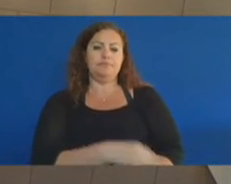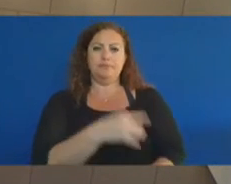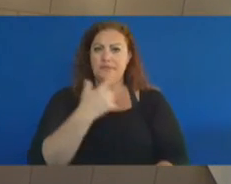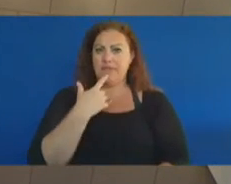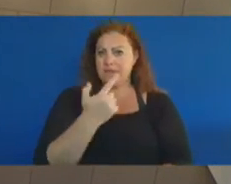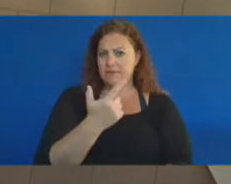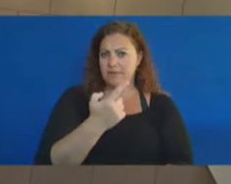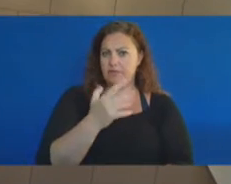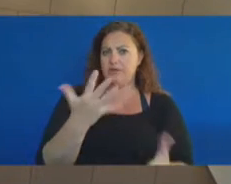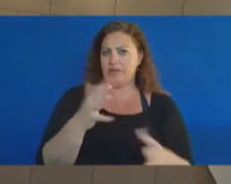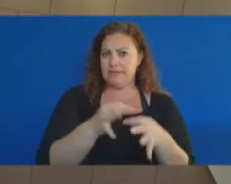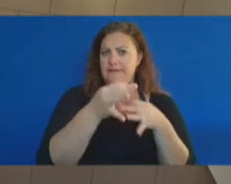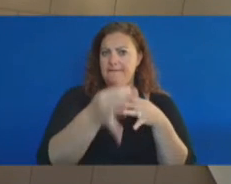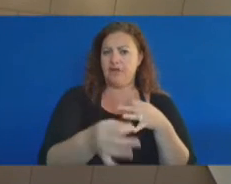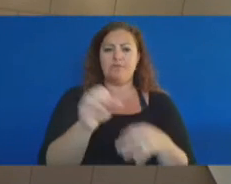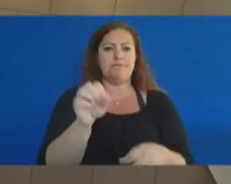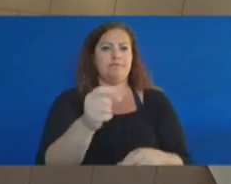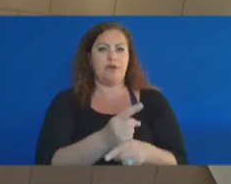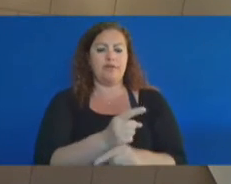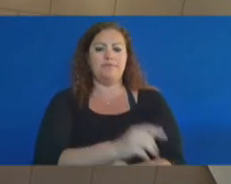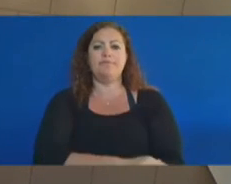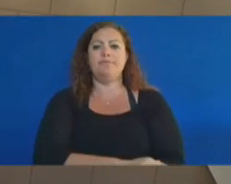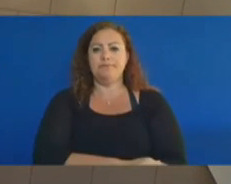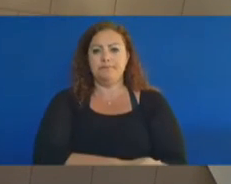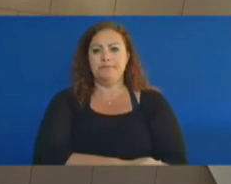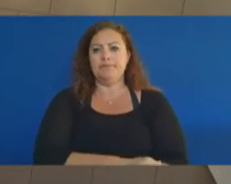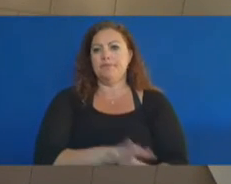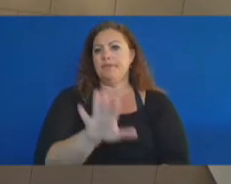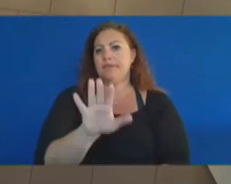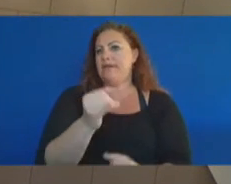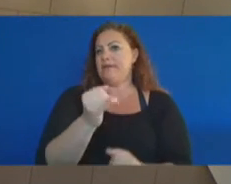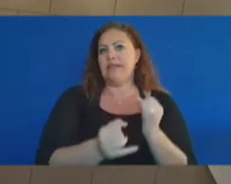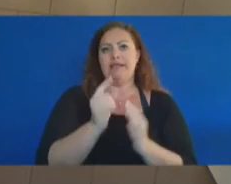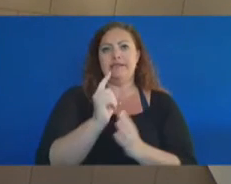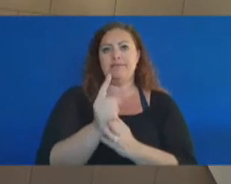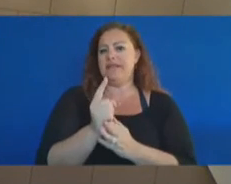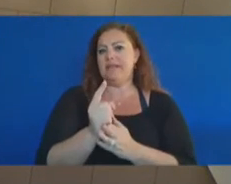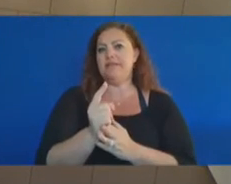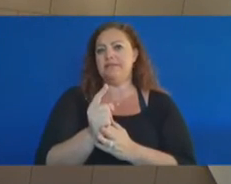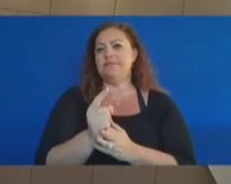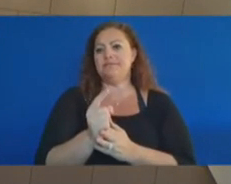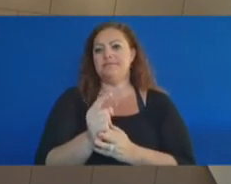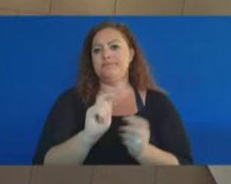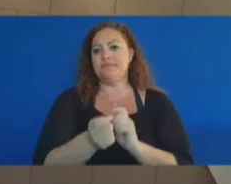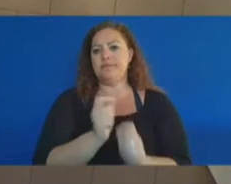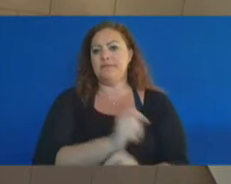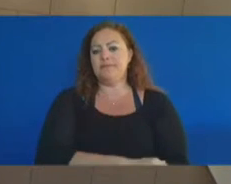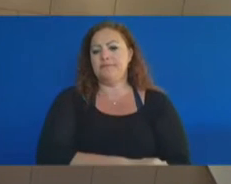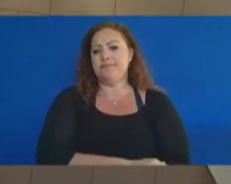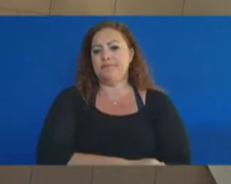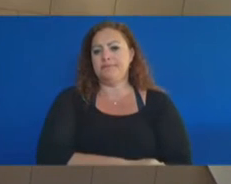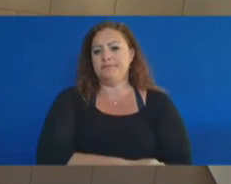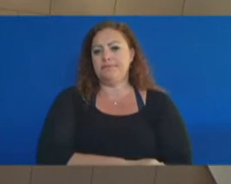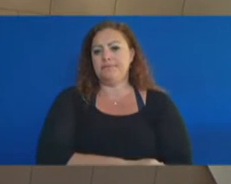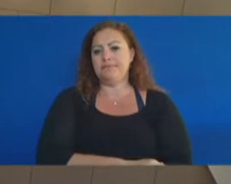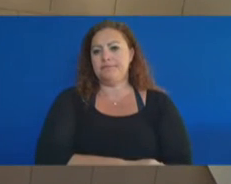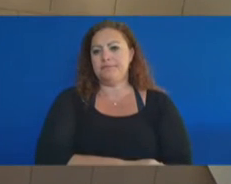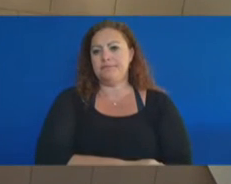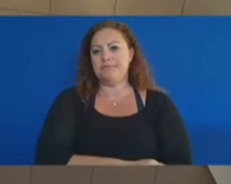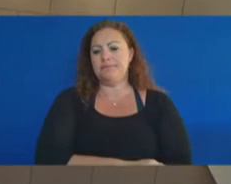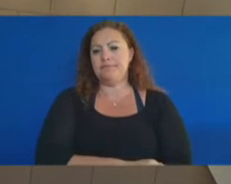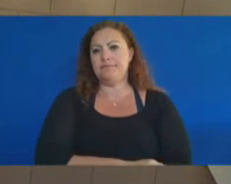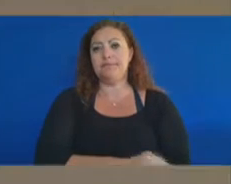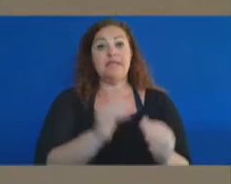deferred it was yeah okay yeah it was it was a last minute ad yeah all right thank you yep all right so the next